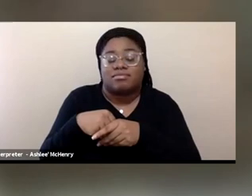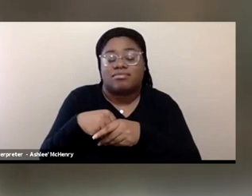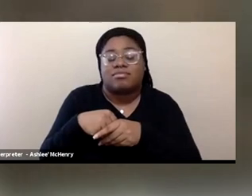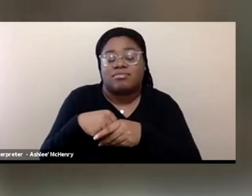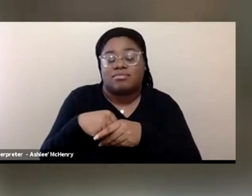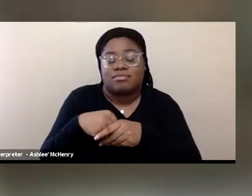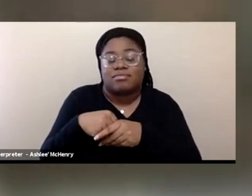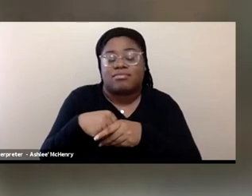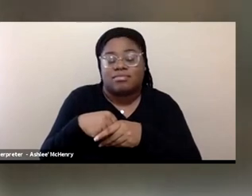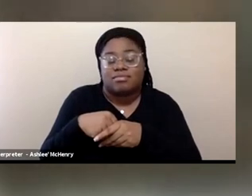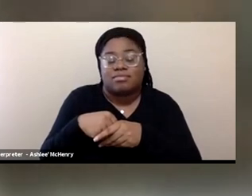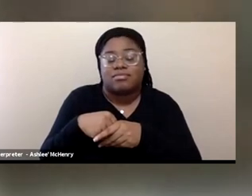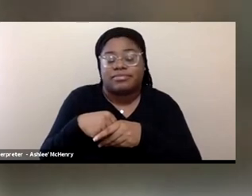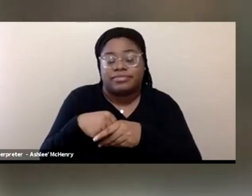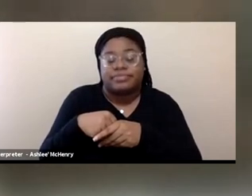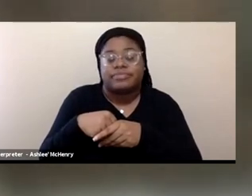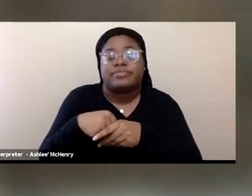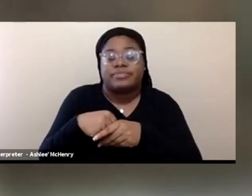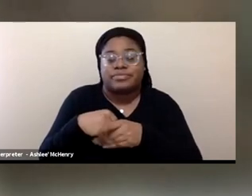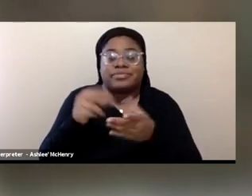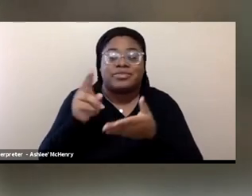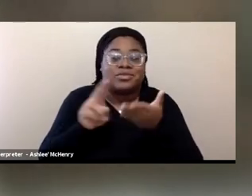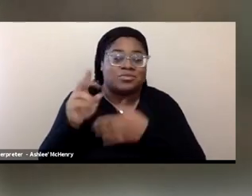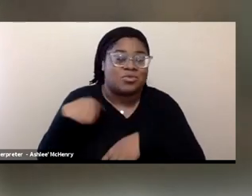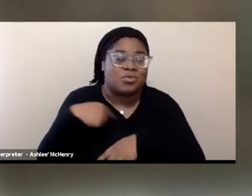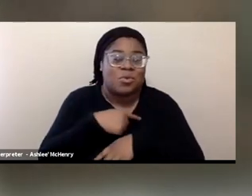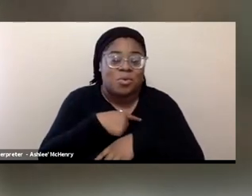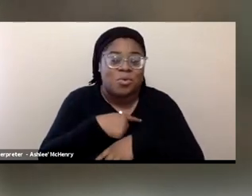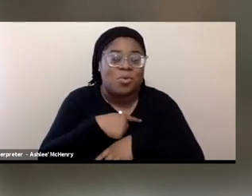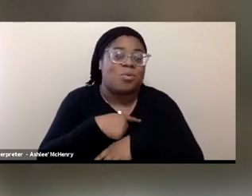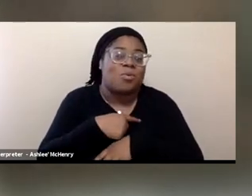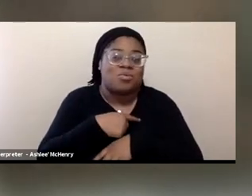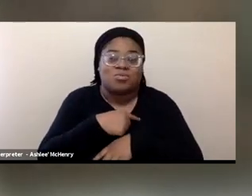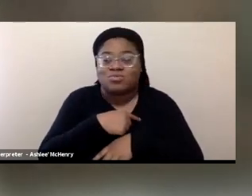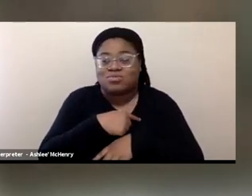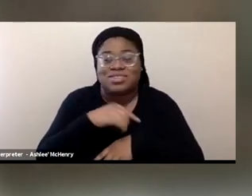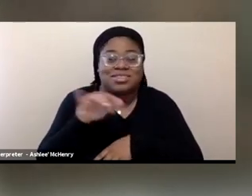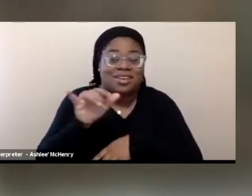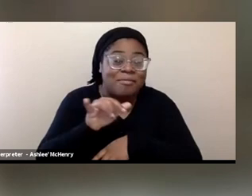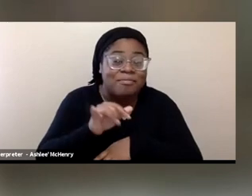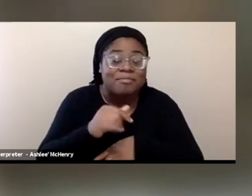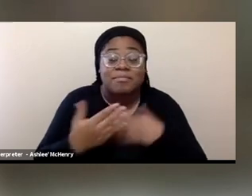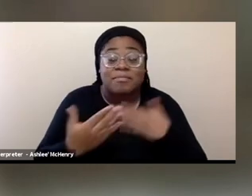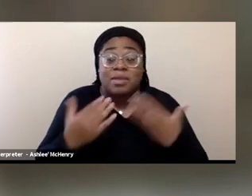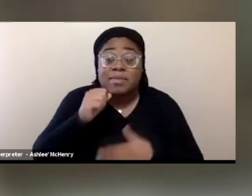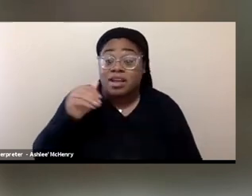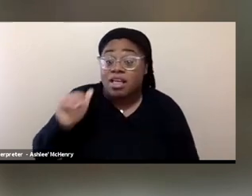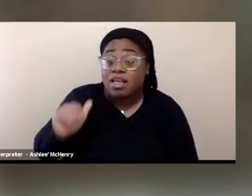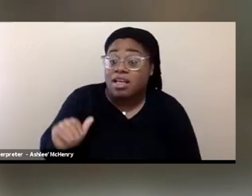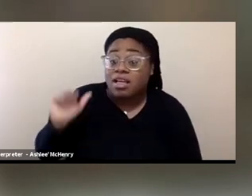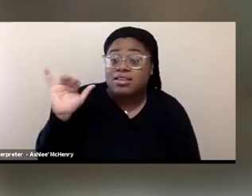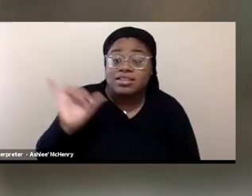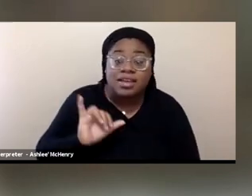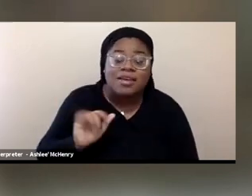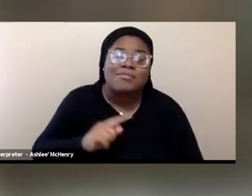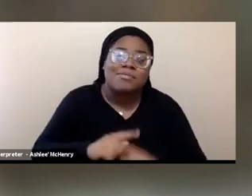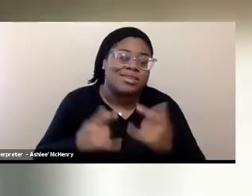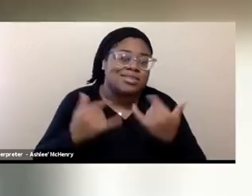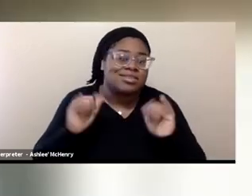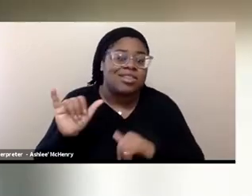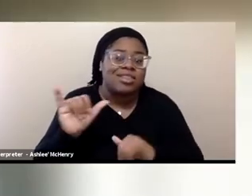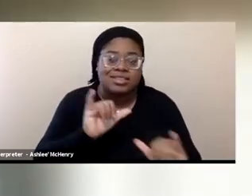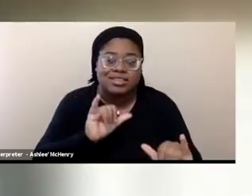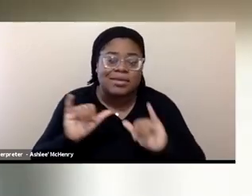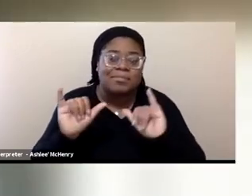the universality of we're all the same, even though we don't have the same upbringing. Thank